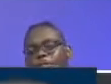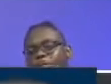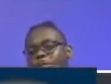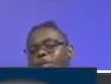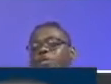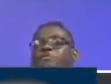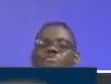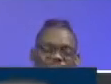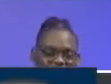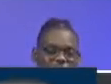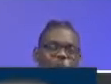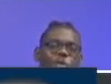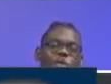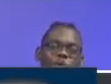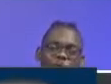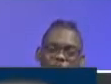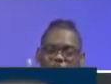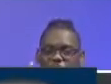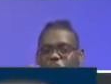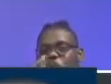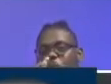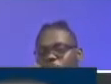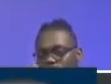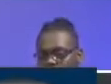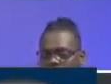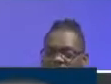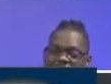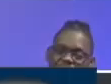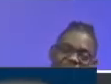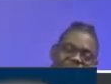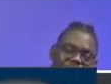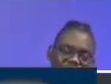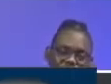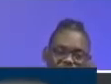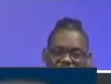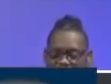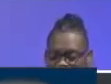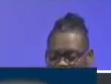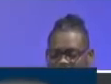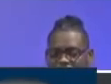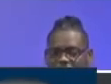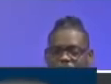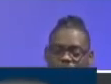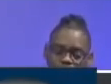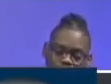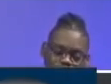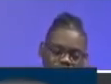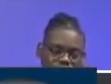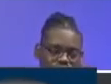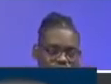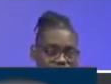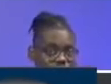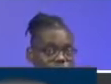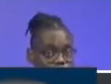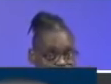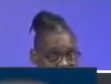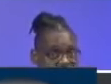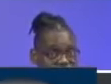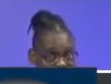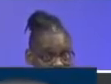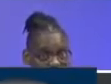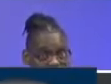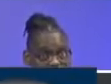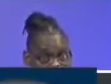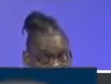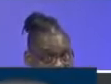Tobago. That person has one household contact, and both